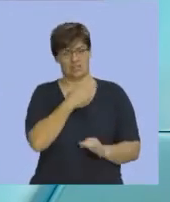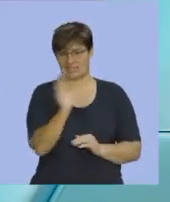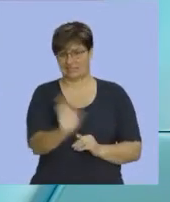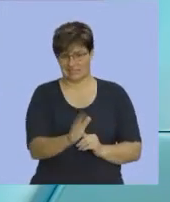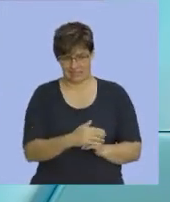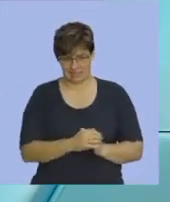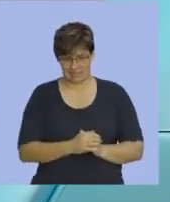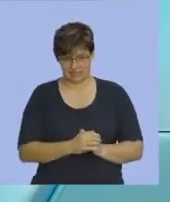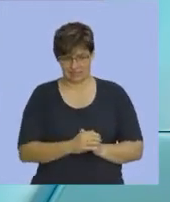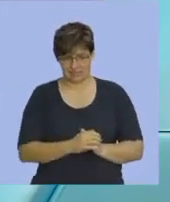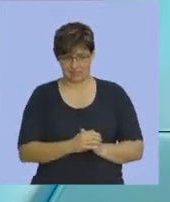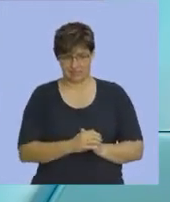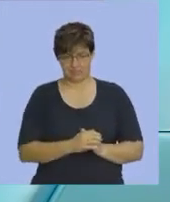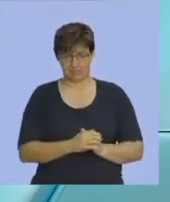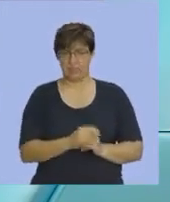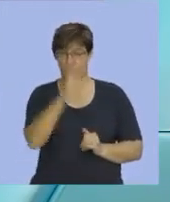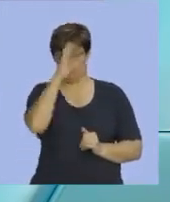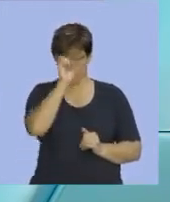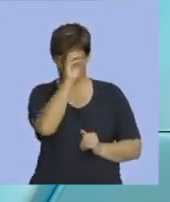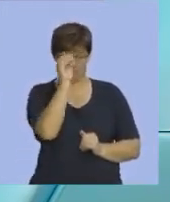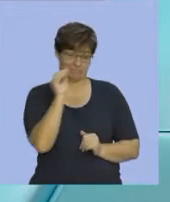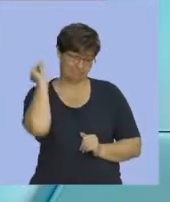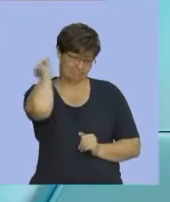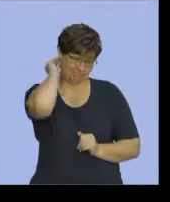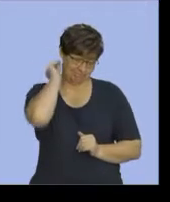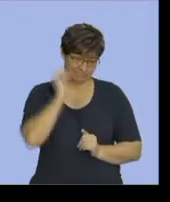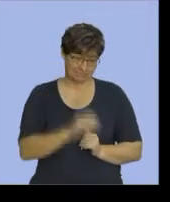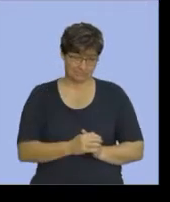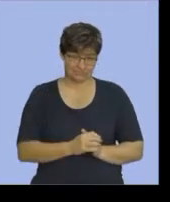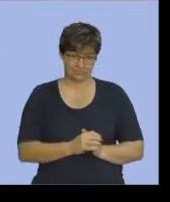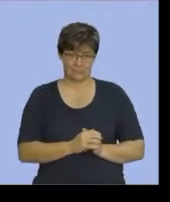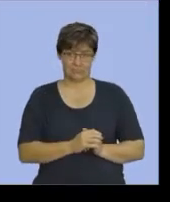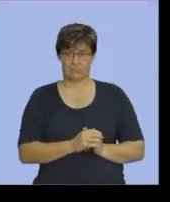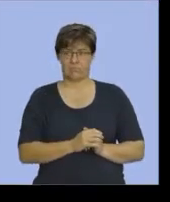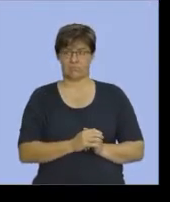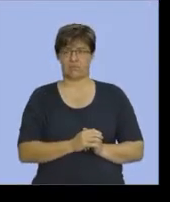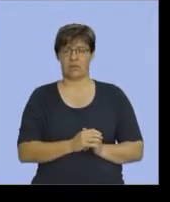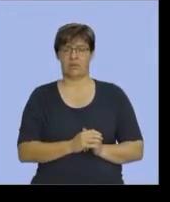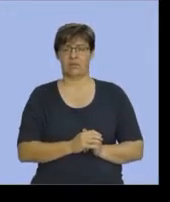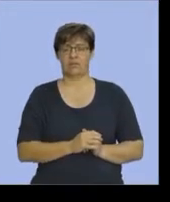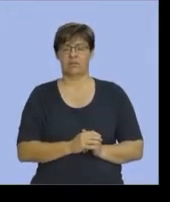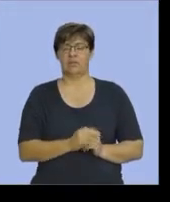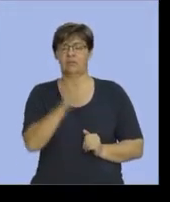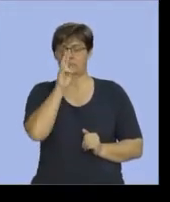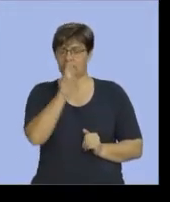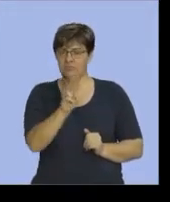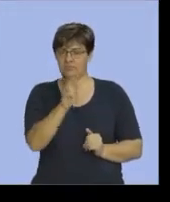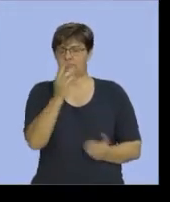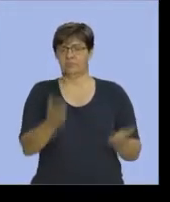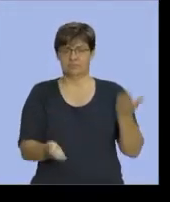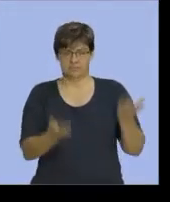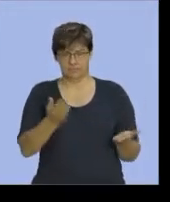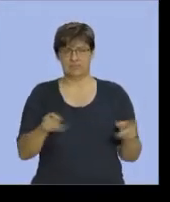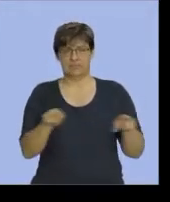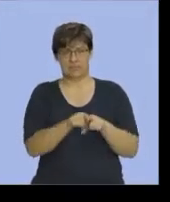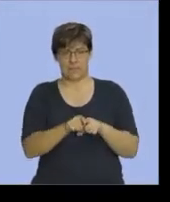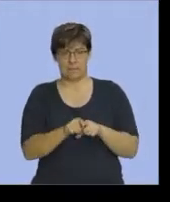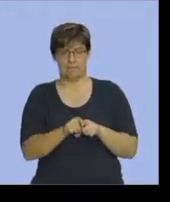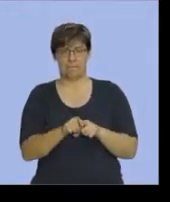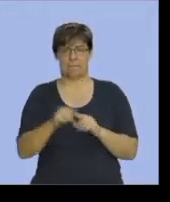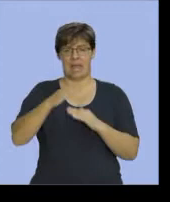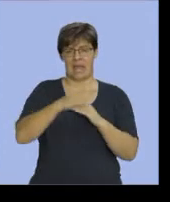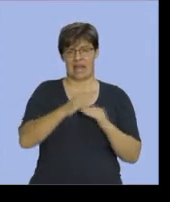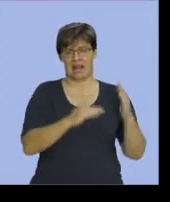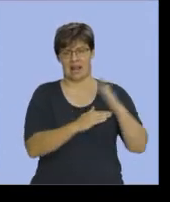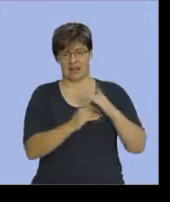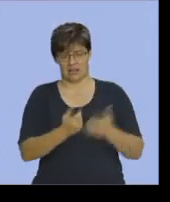English definition that we normally give. So please note that. Now, we're going to look at the ratios and also our